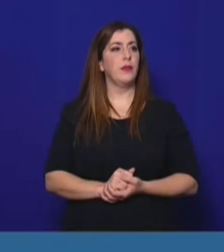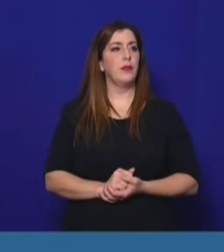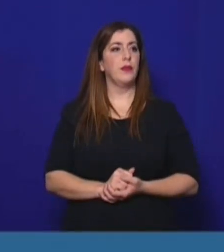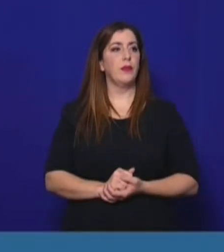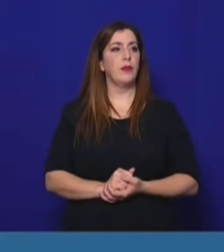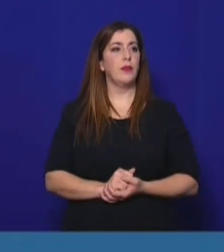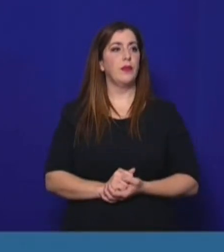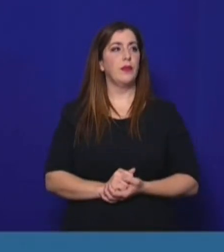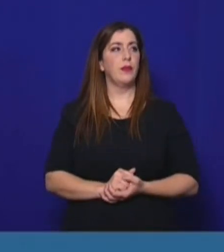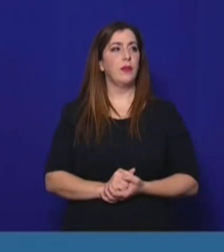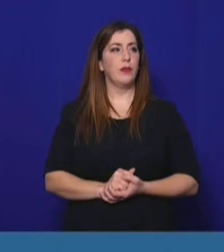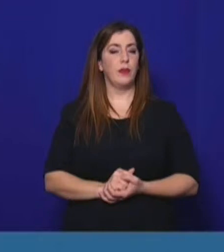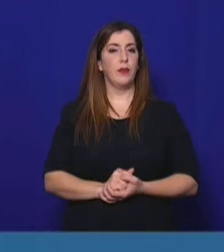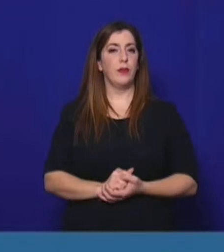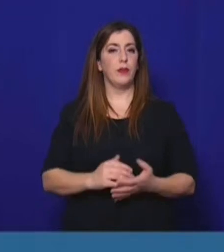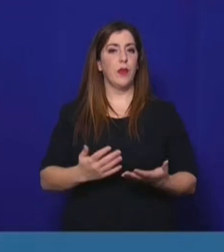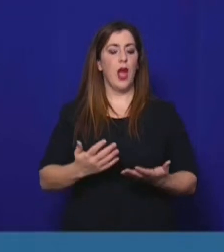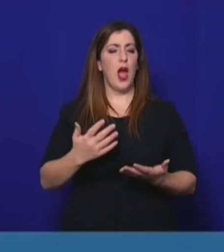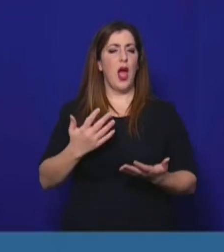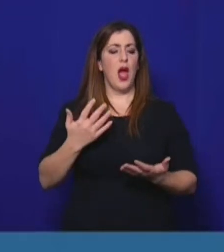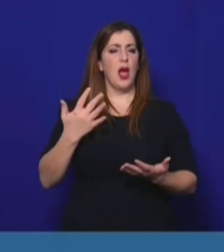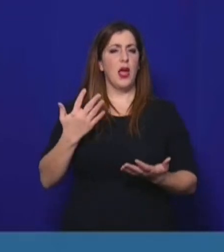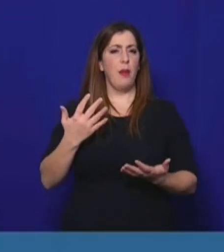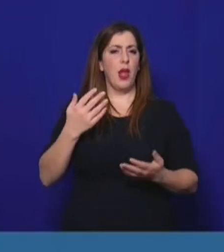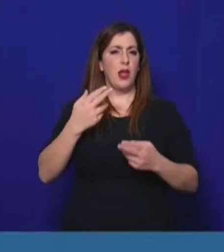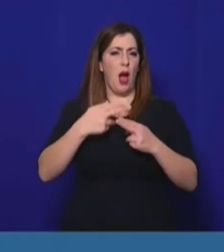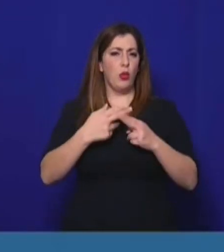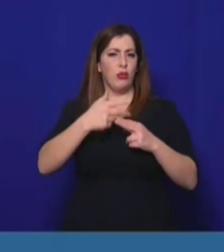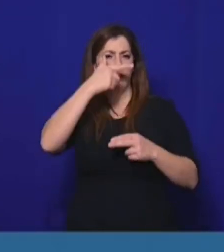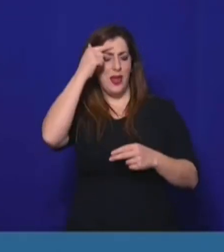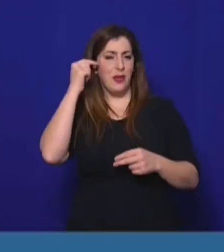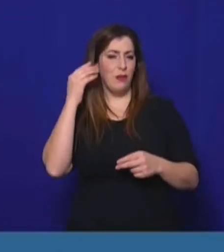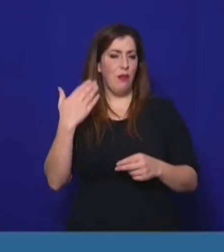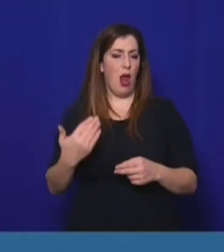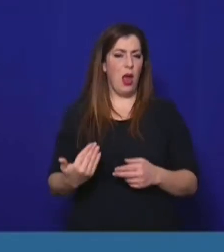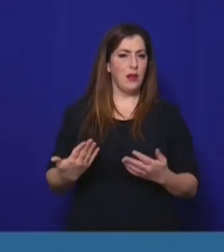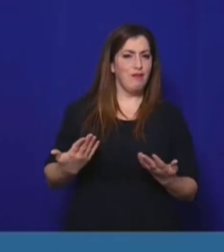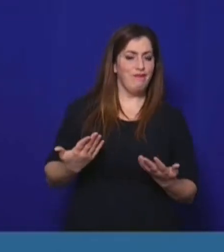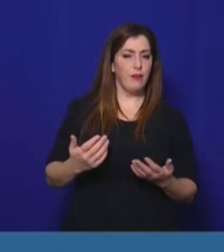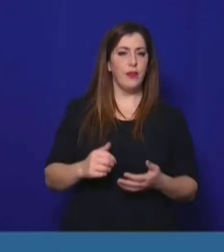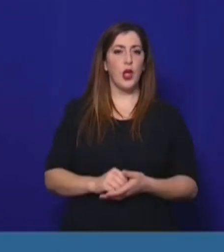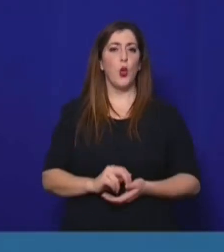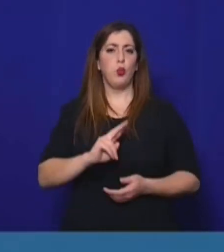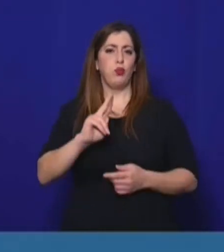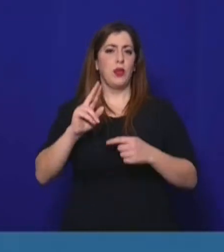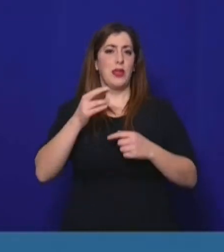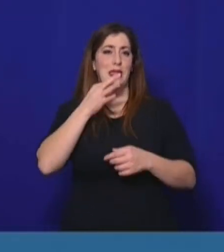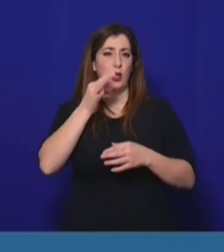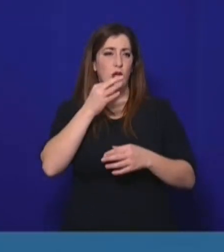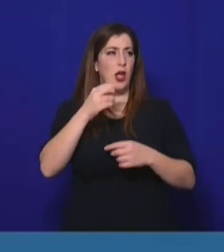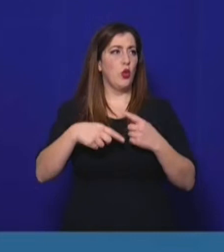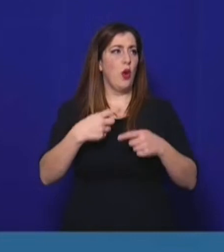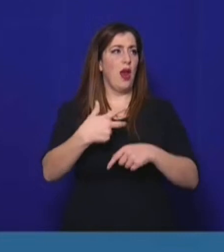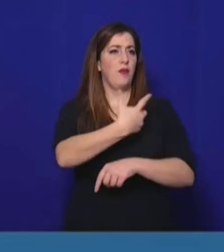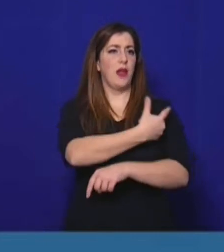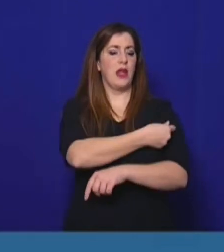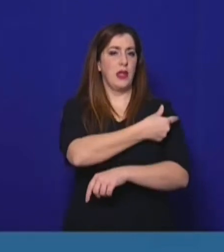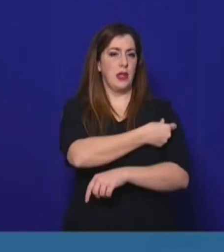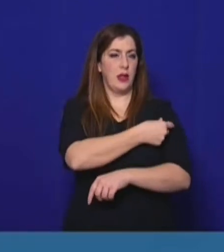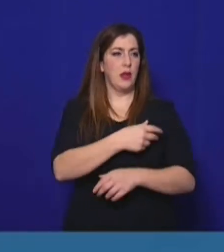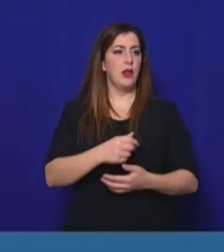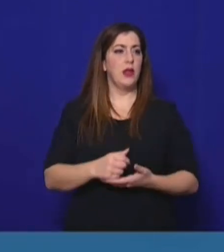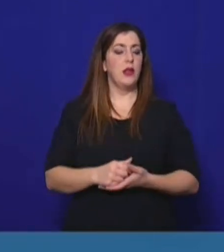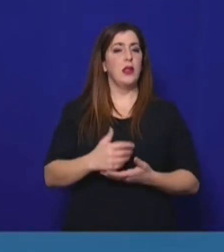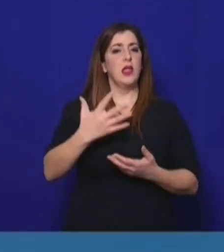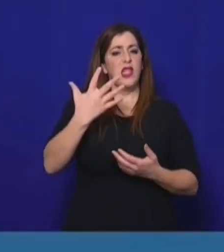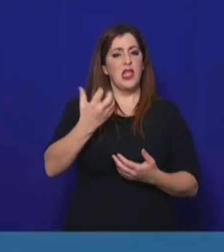għandu jibqa' id-dar f'dan ir-rigward. U t-tielet mistoqsija dwar il-vaċċin, minn il-vaċċini li qed jingħataw sa issa mit-tilqim li qed jingħata, kien hemm xi nies